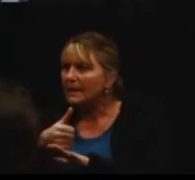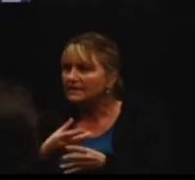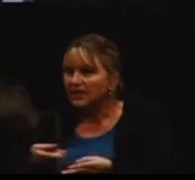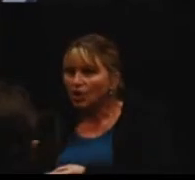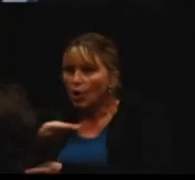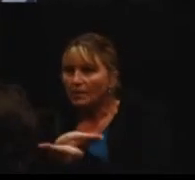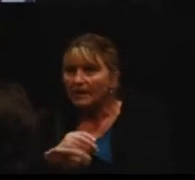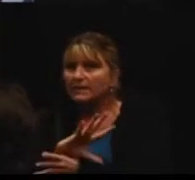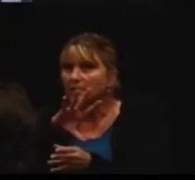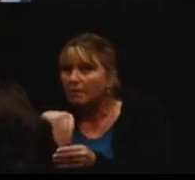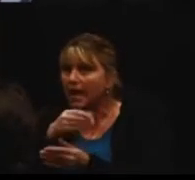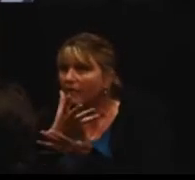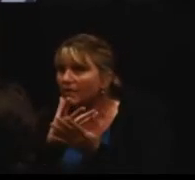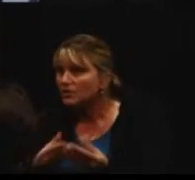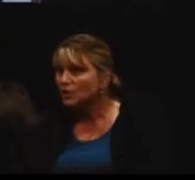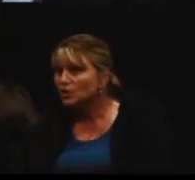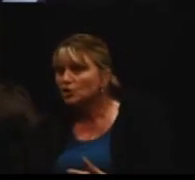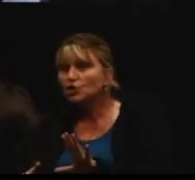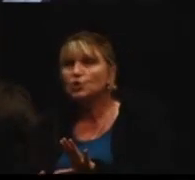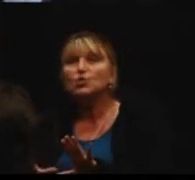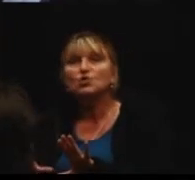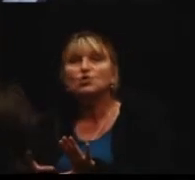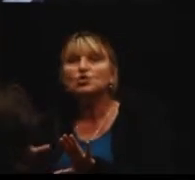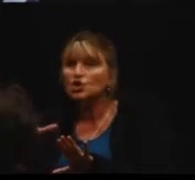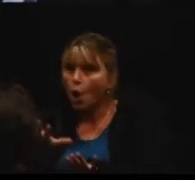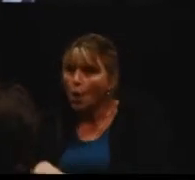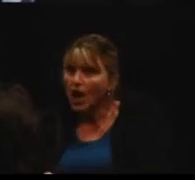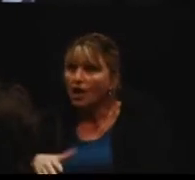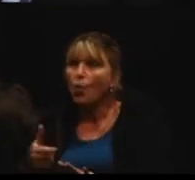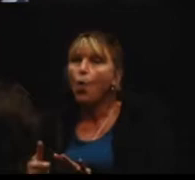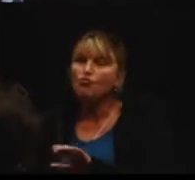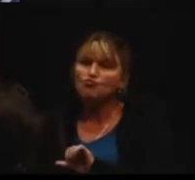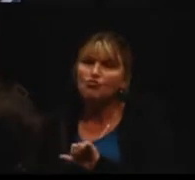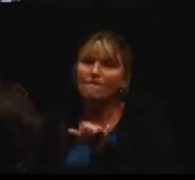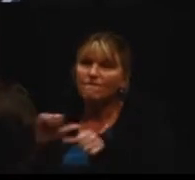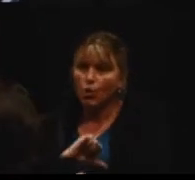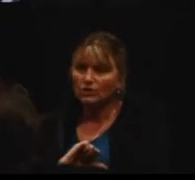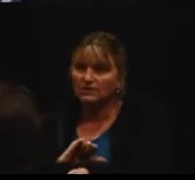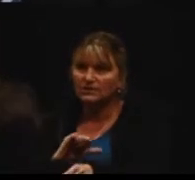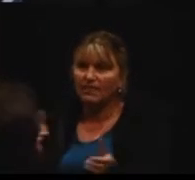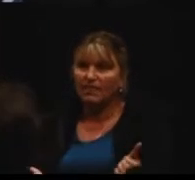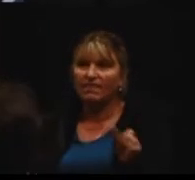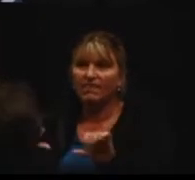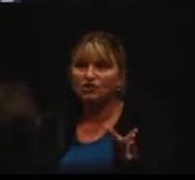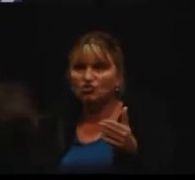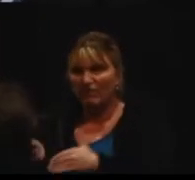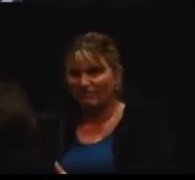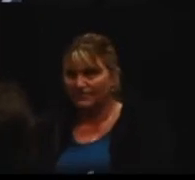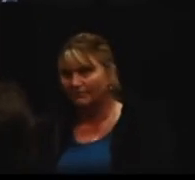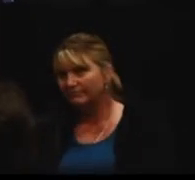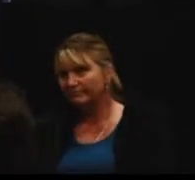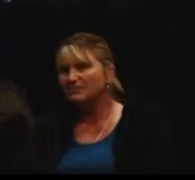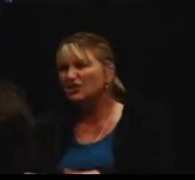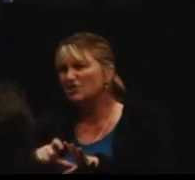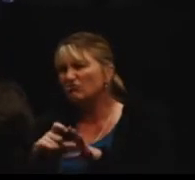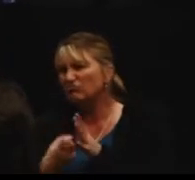part of the solution to slow or even reverse that drift. Paul Callaghan used to talk about New Zealand needs to be a place where talent